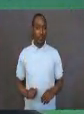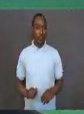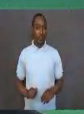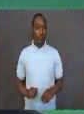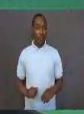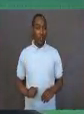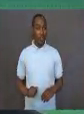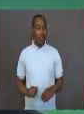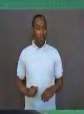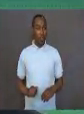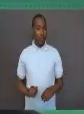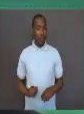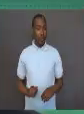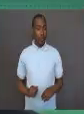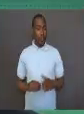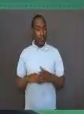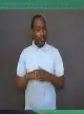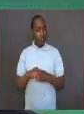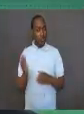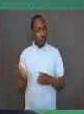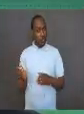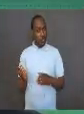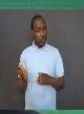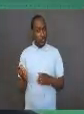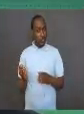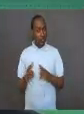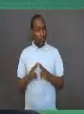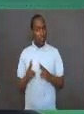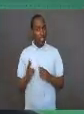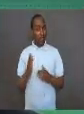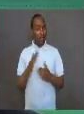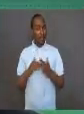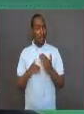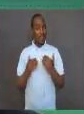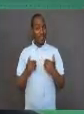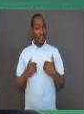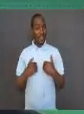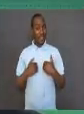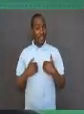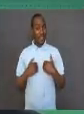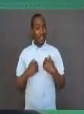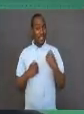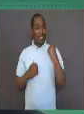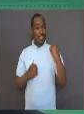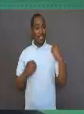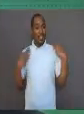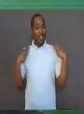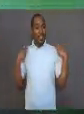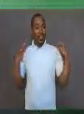Without them, you would have a lot of trouble growing up strong and healthy.